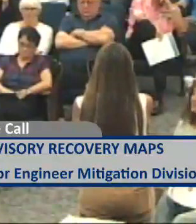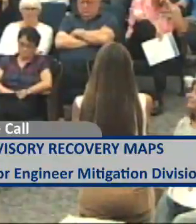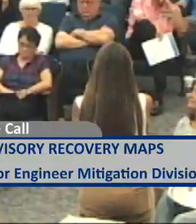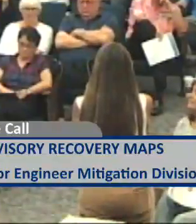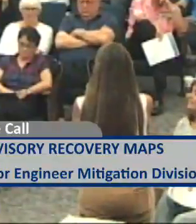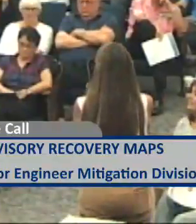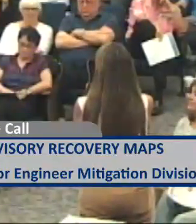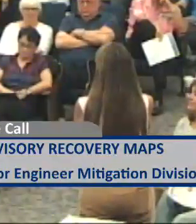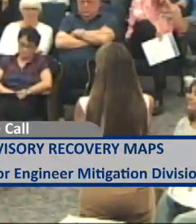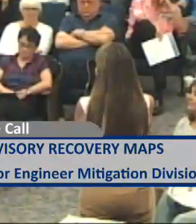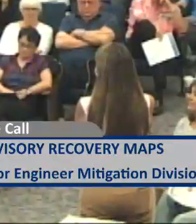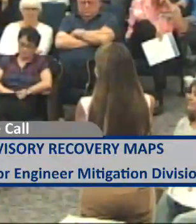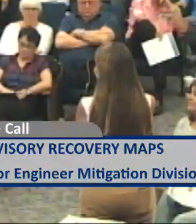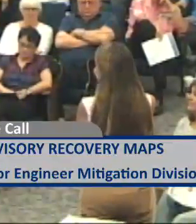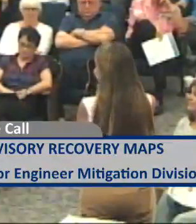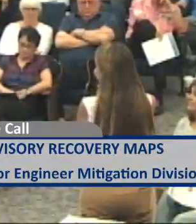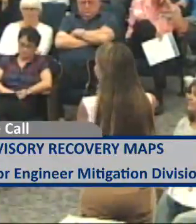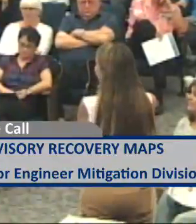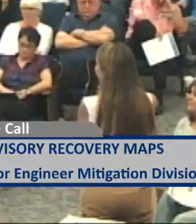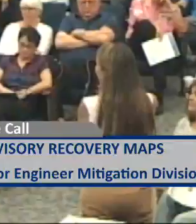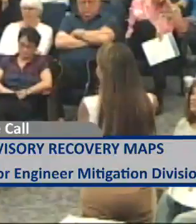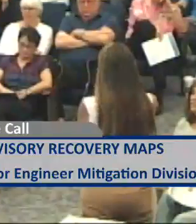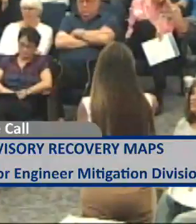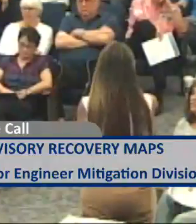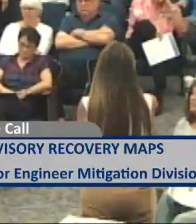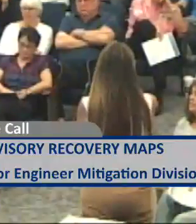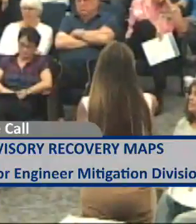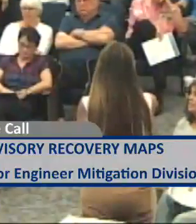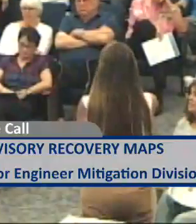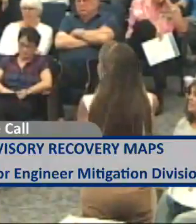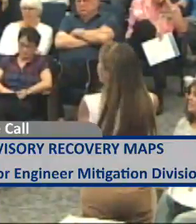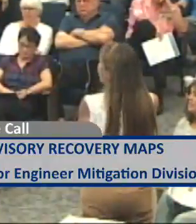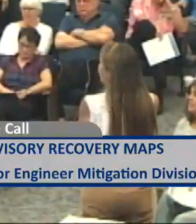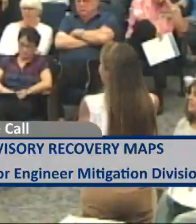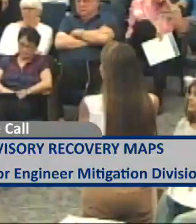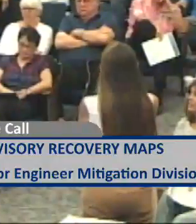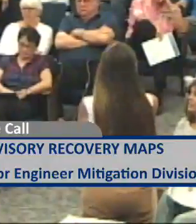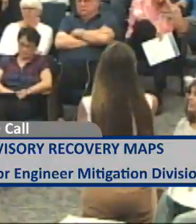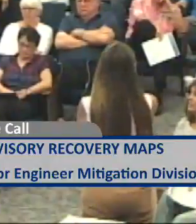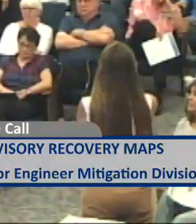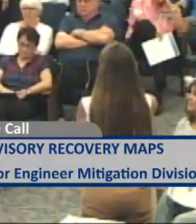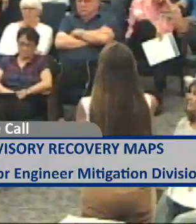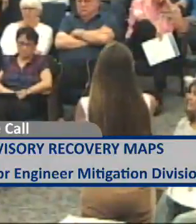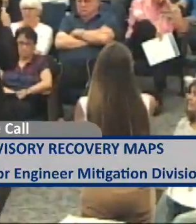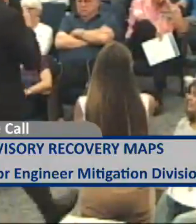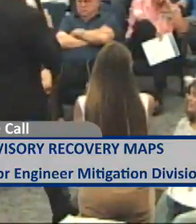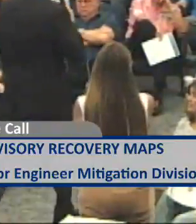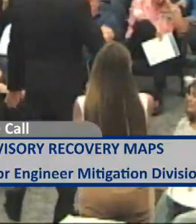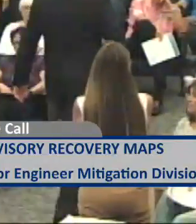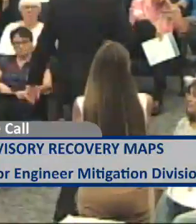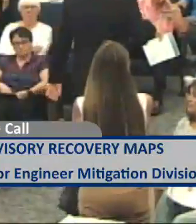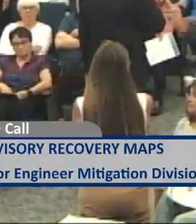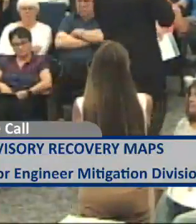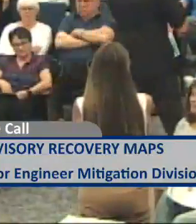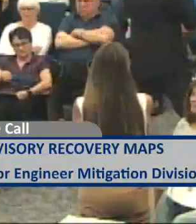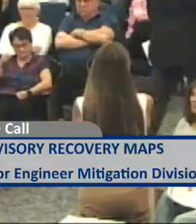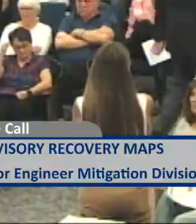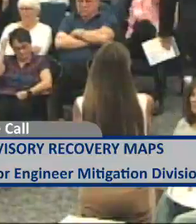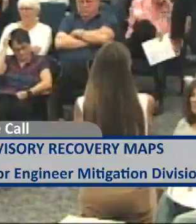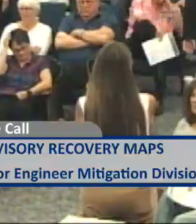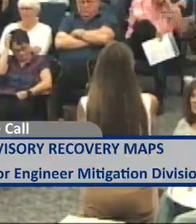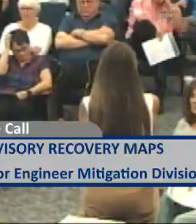maps would be used to generate 4 to 5 years down the road, the new firm maps,